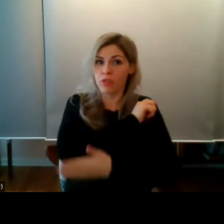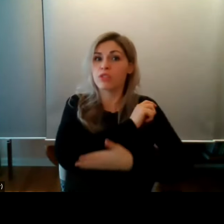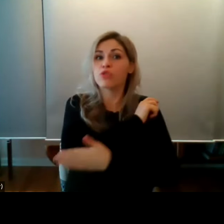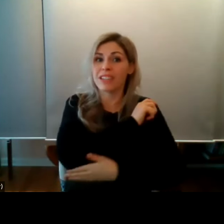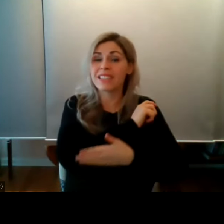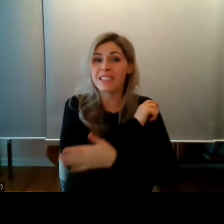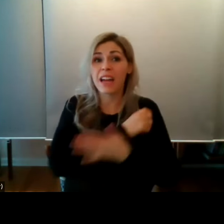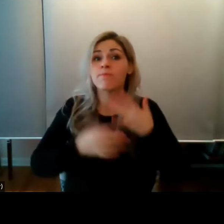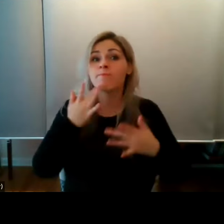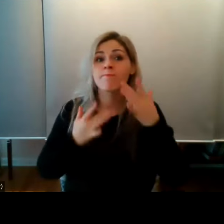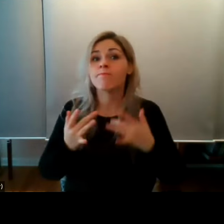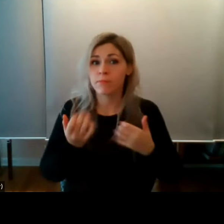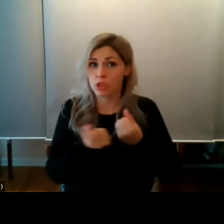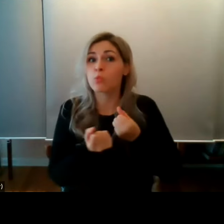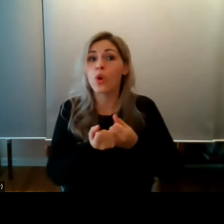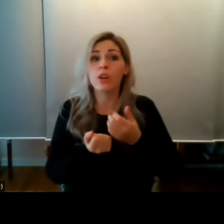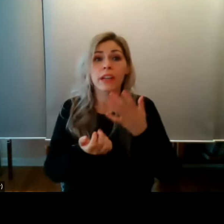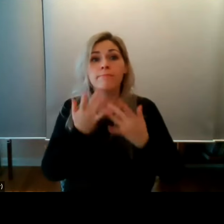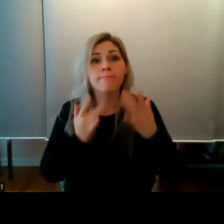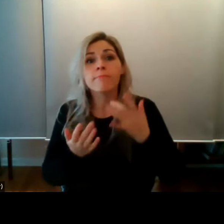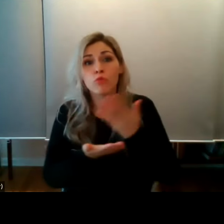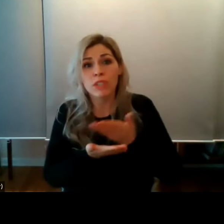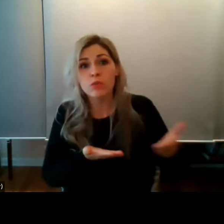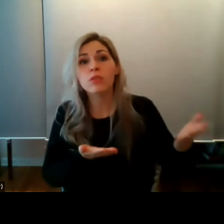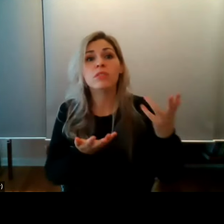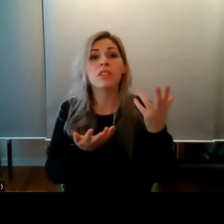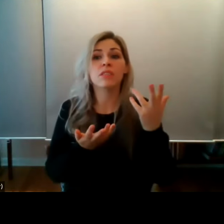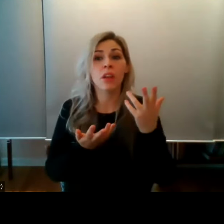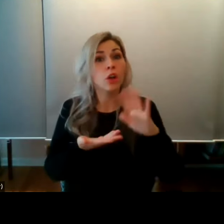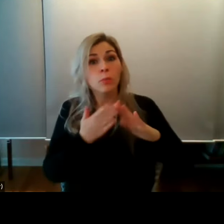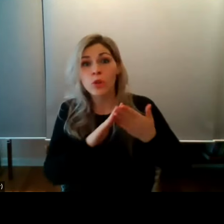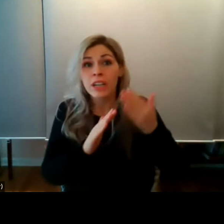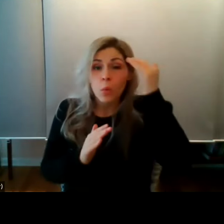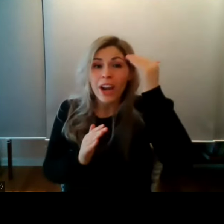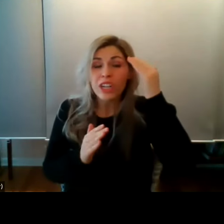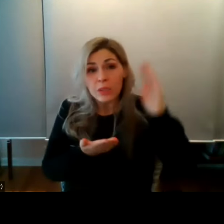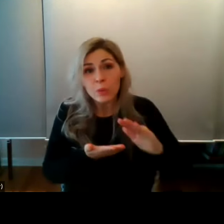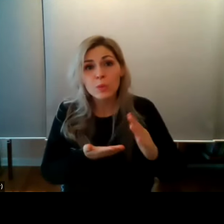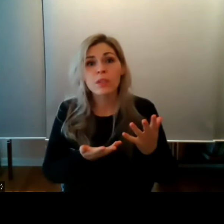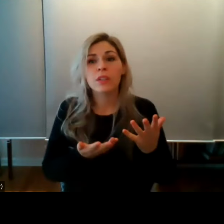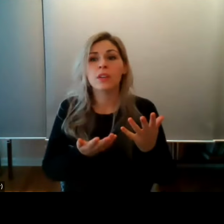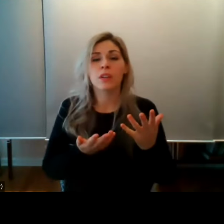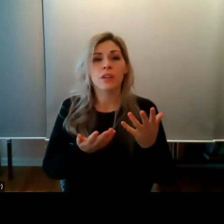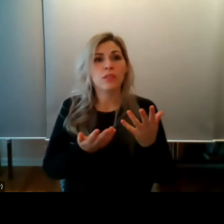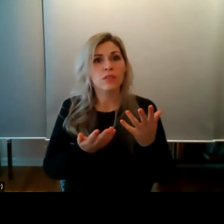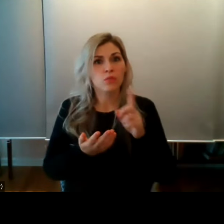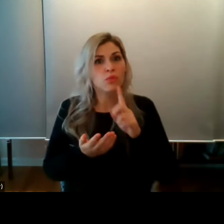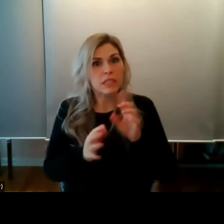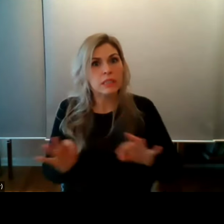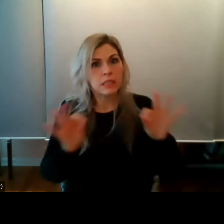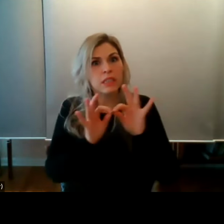lacking lots of support, lacking lots of community awareness around the significance